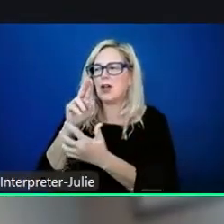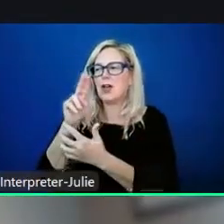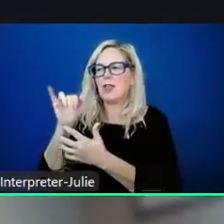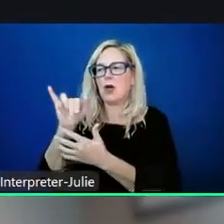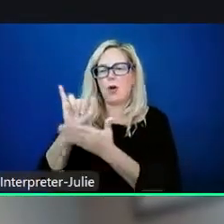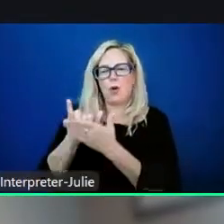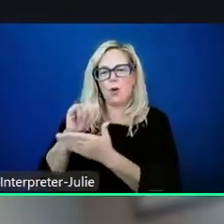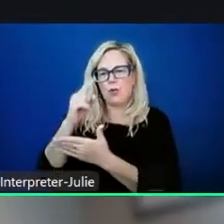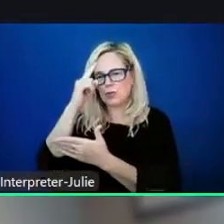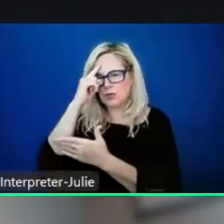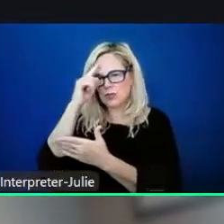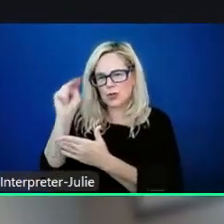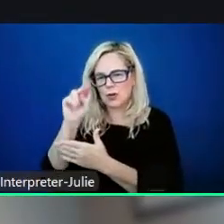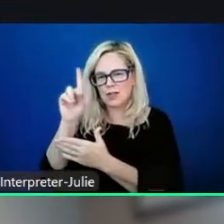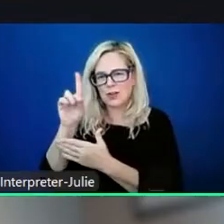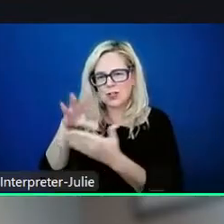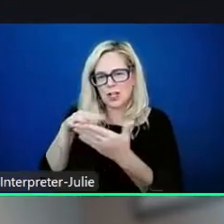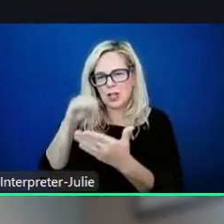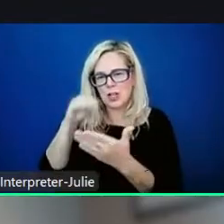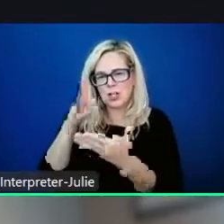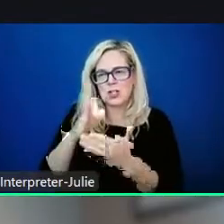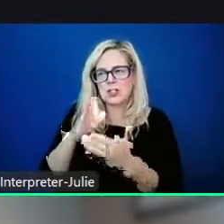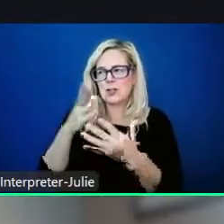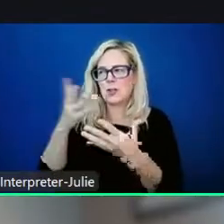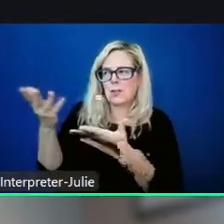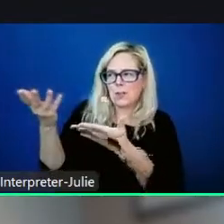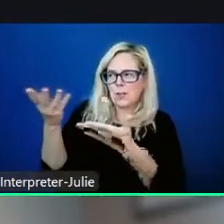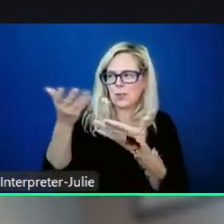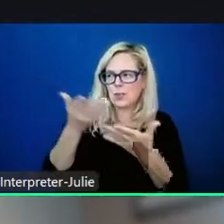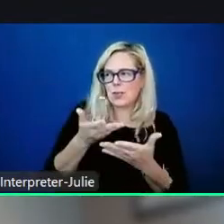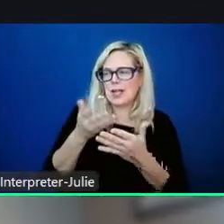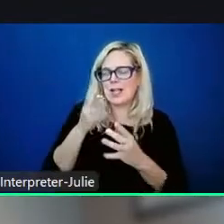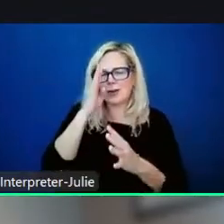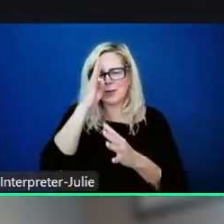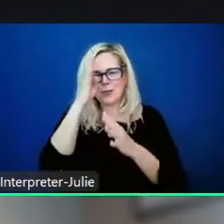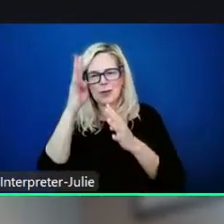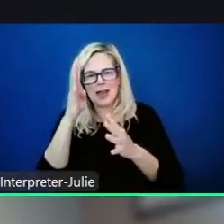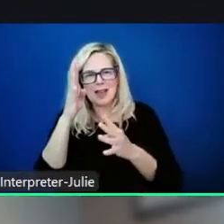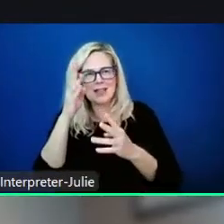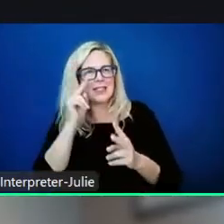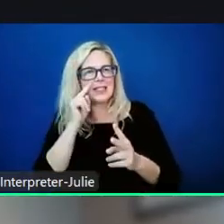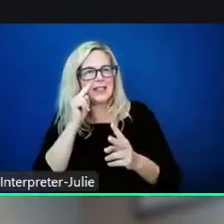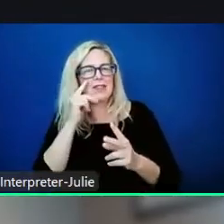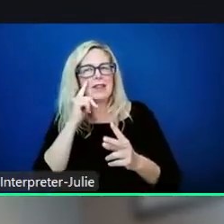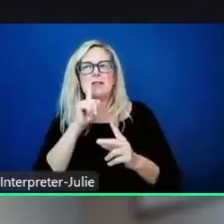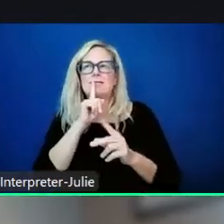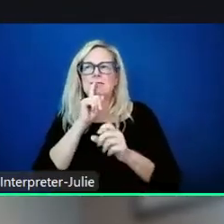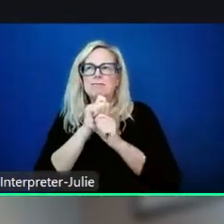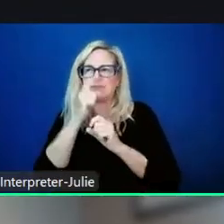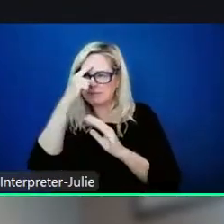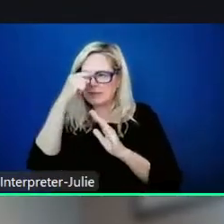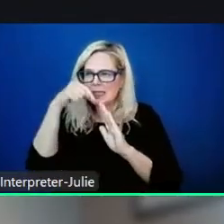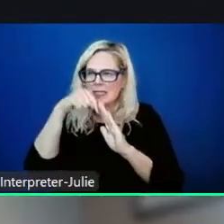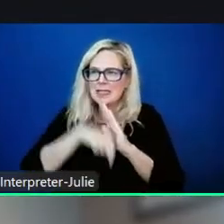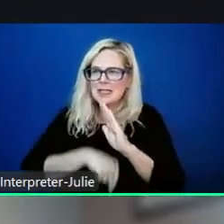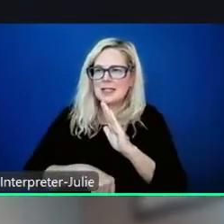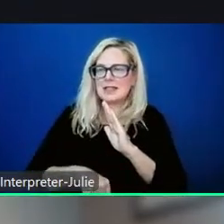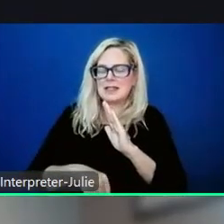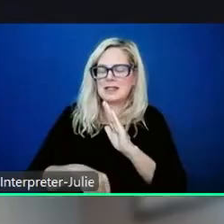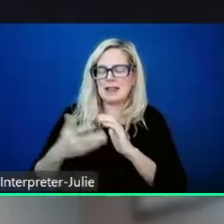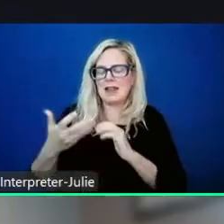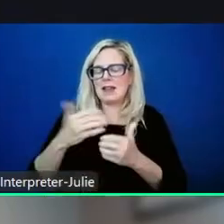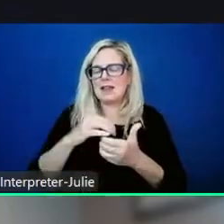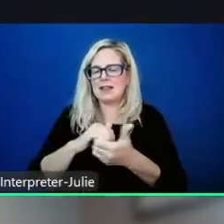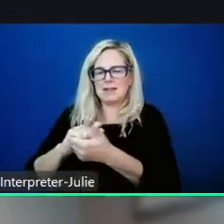bring creativity, empathy, insight, and resilience to our field. Moving beyond compliance-based